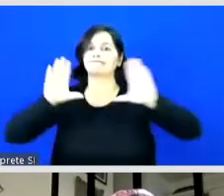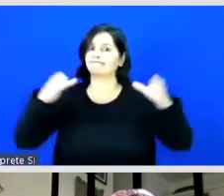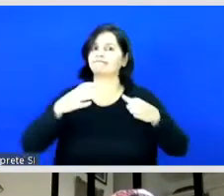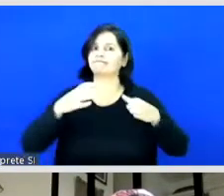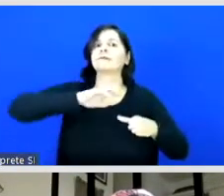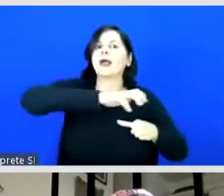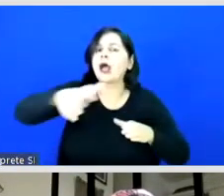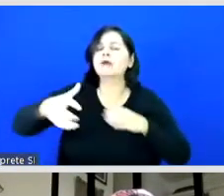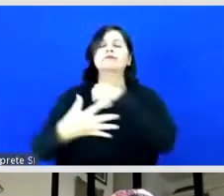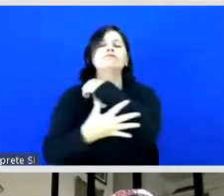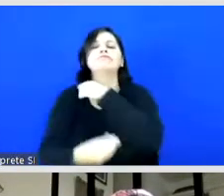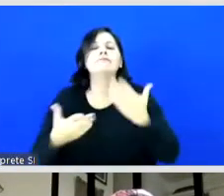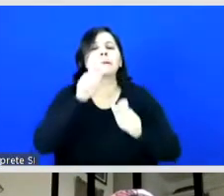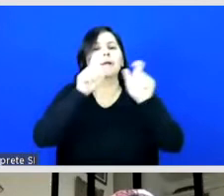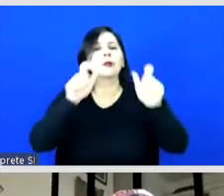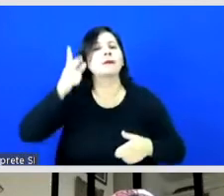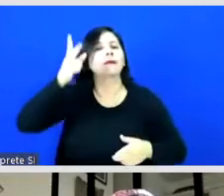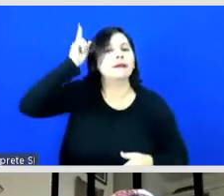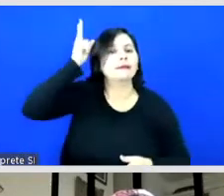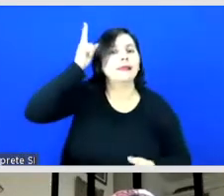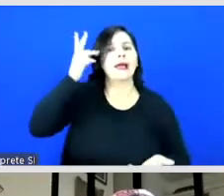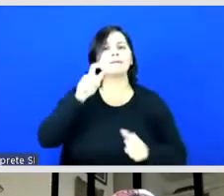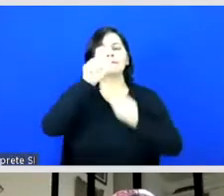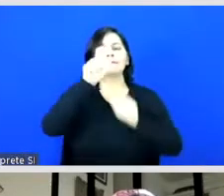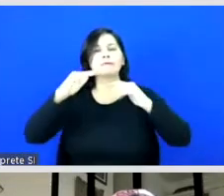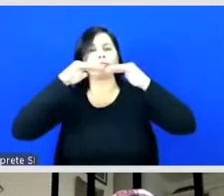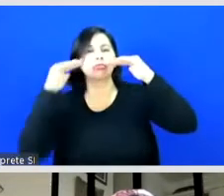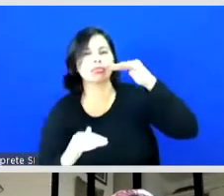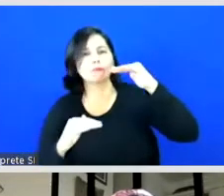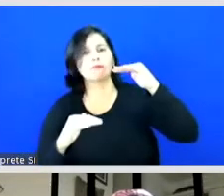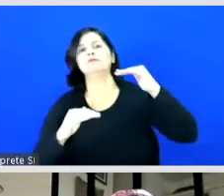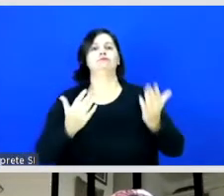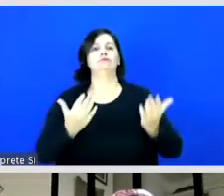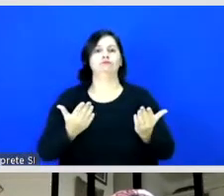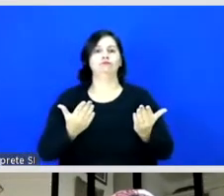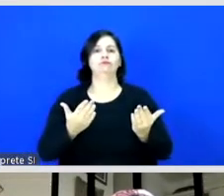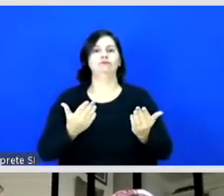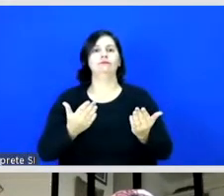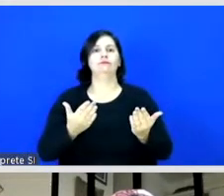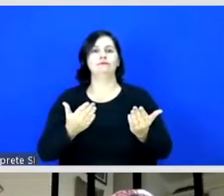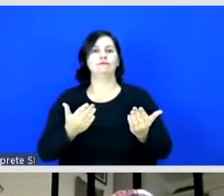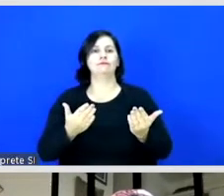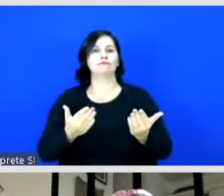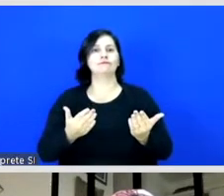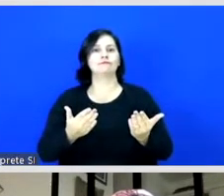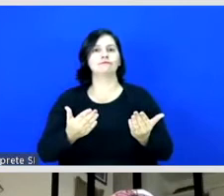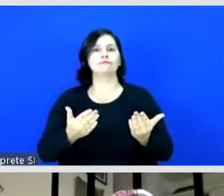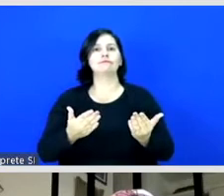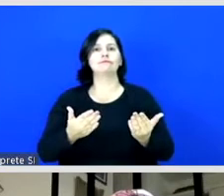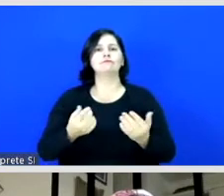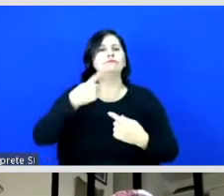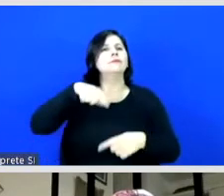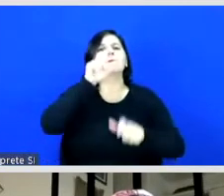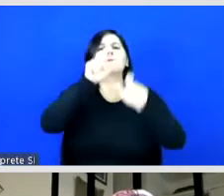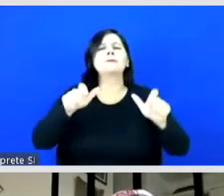And they are least responsible. Secondly, it affects women more than men, as we've heard, and at